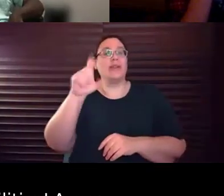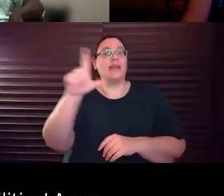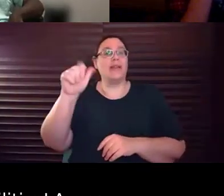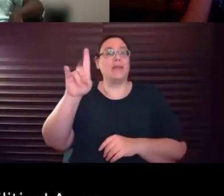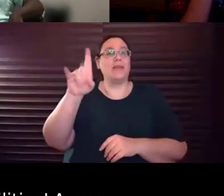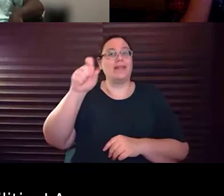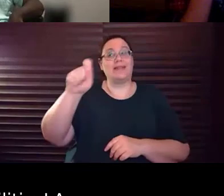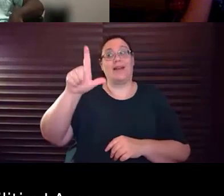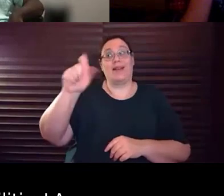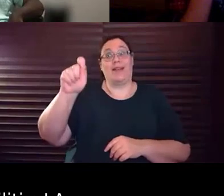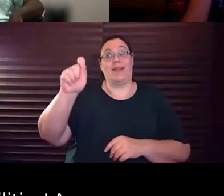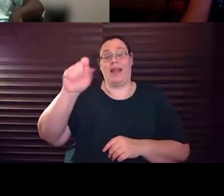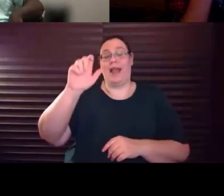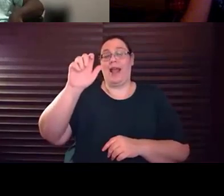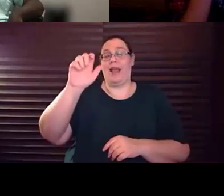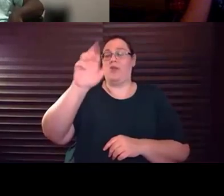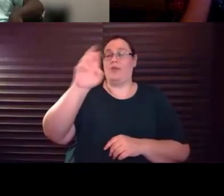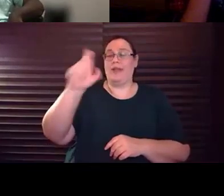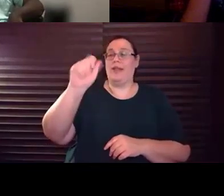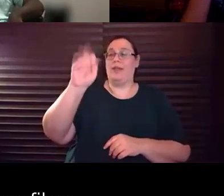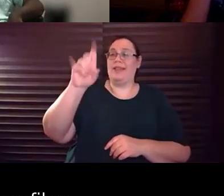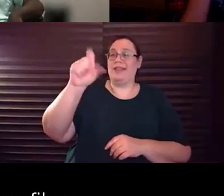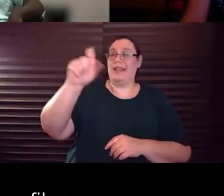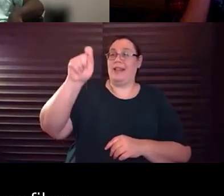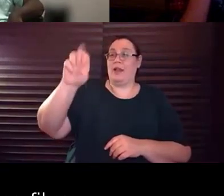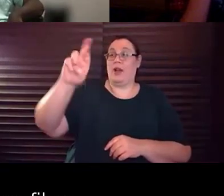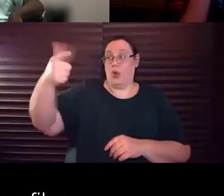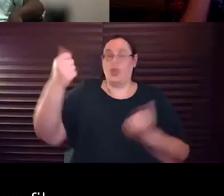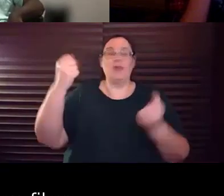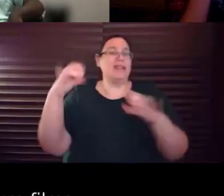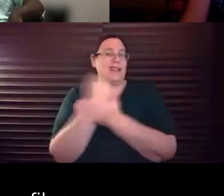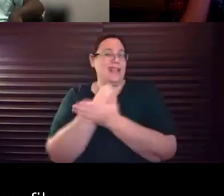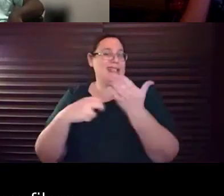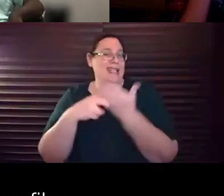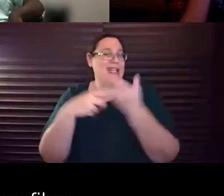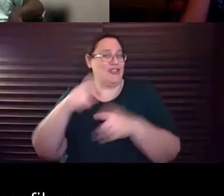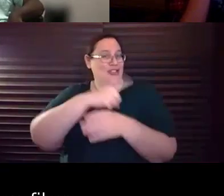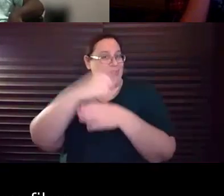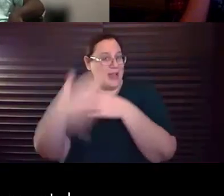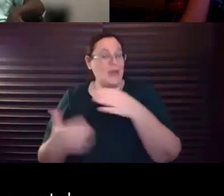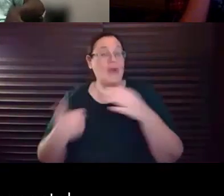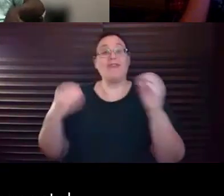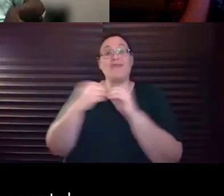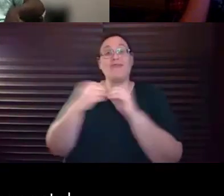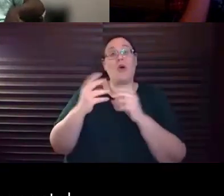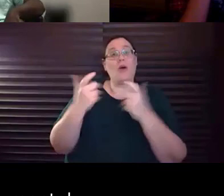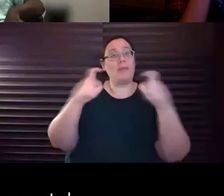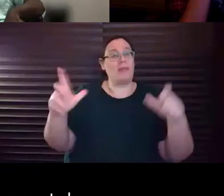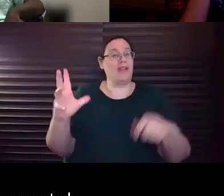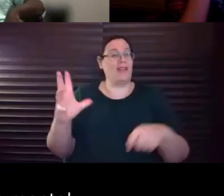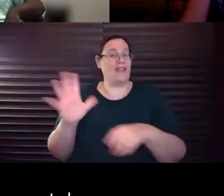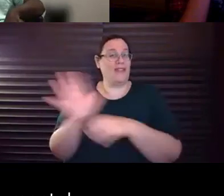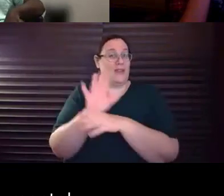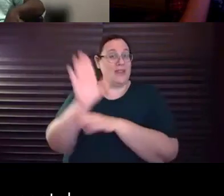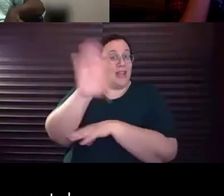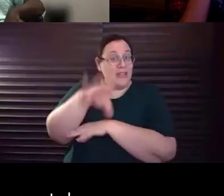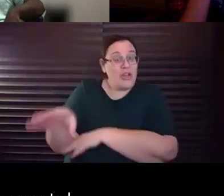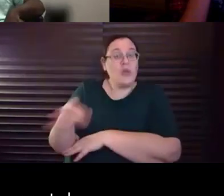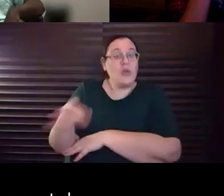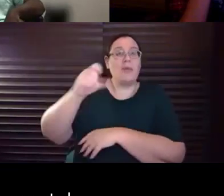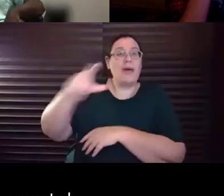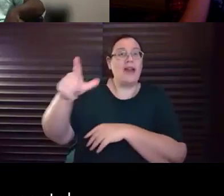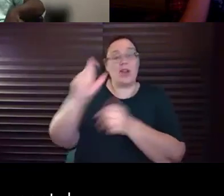ReelAbilitiesLA.org. You can still get tickets throughout the weekend. We have more feature films till the afternoon, a panel on sports, mental health,